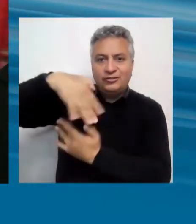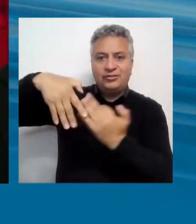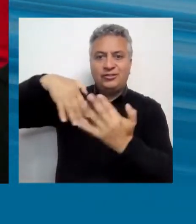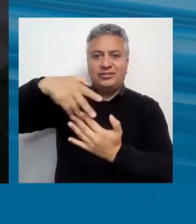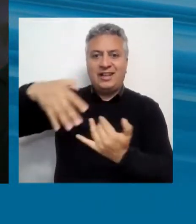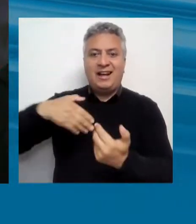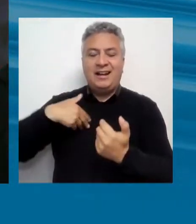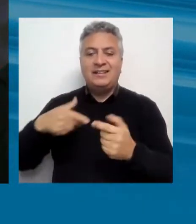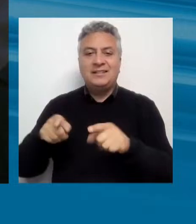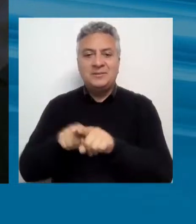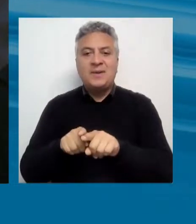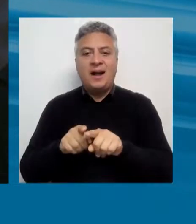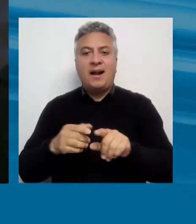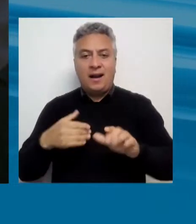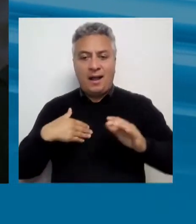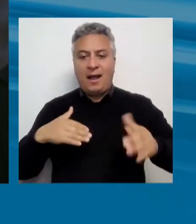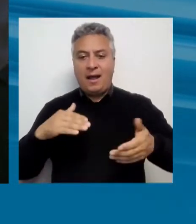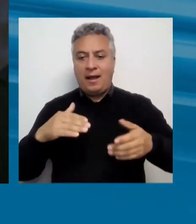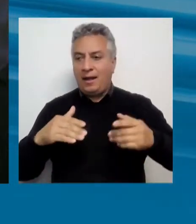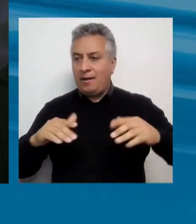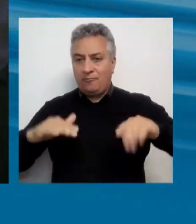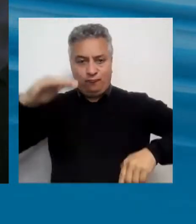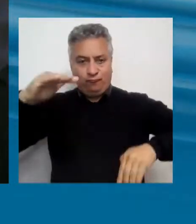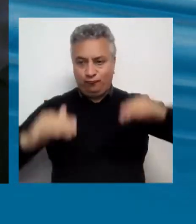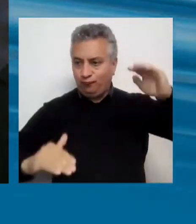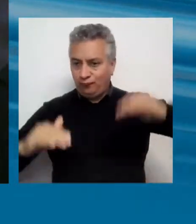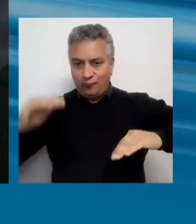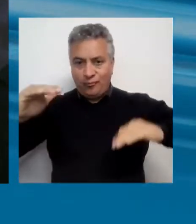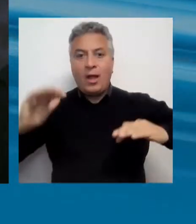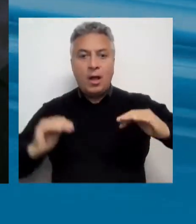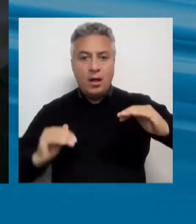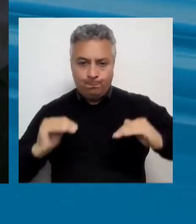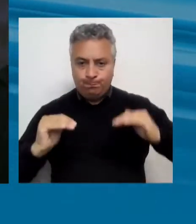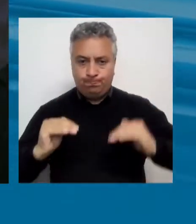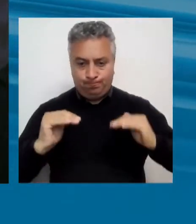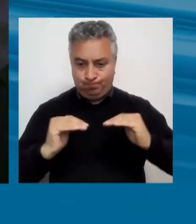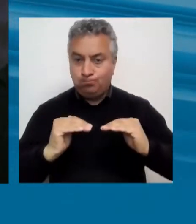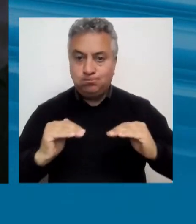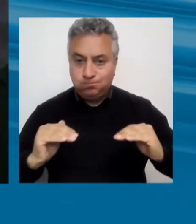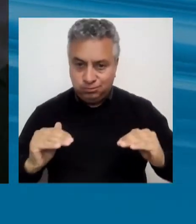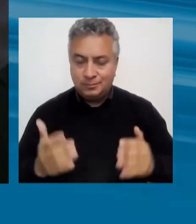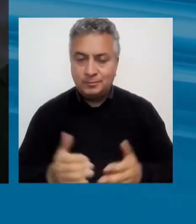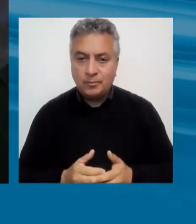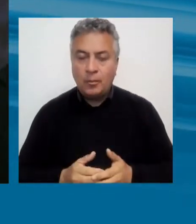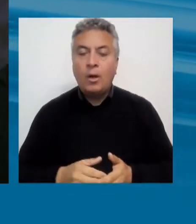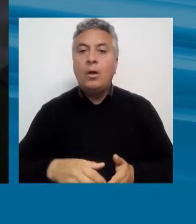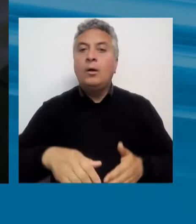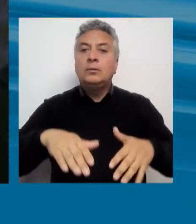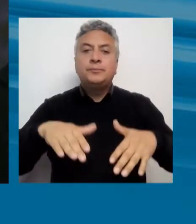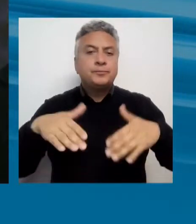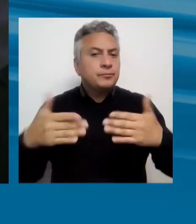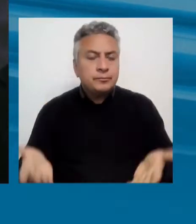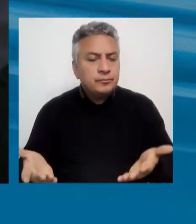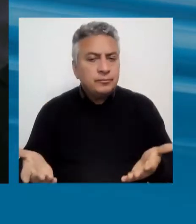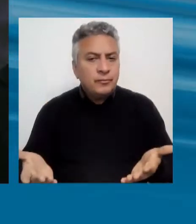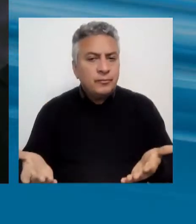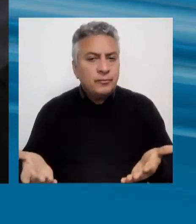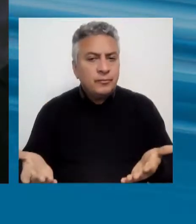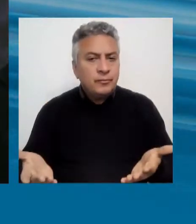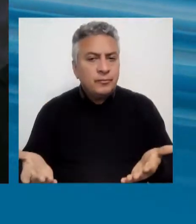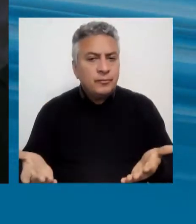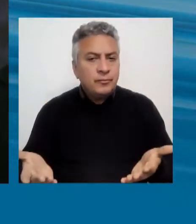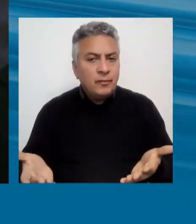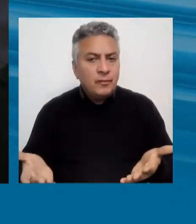and implementing policies aimed at reducing inequality? Finally, what additional